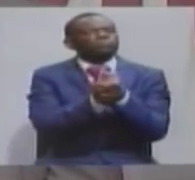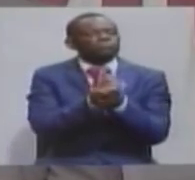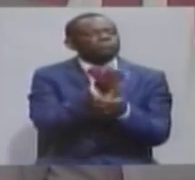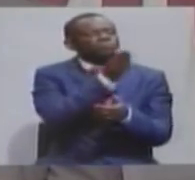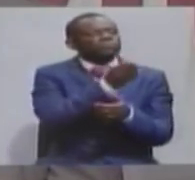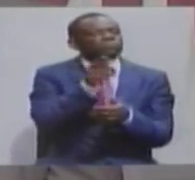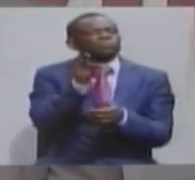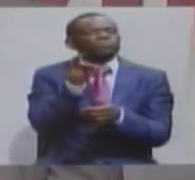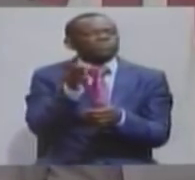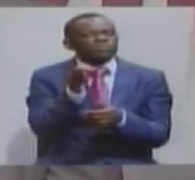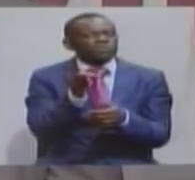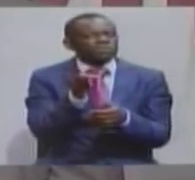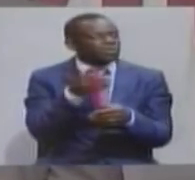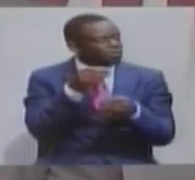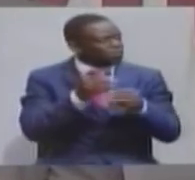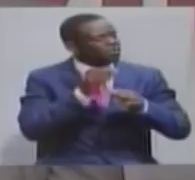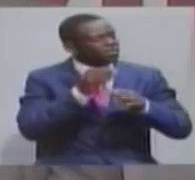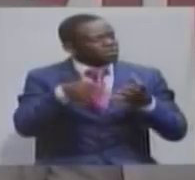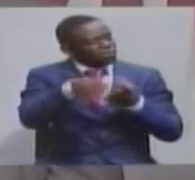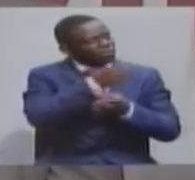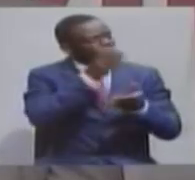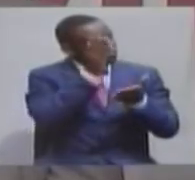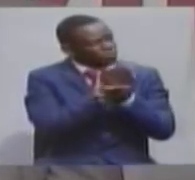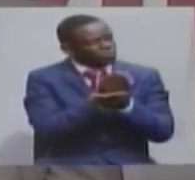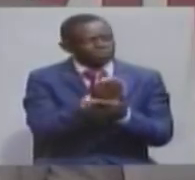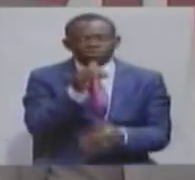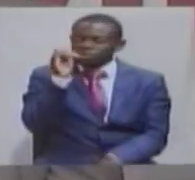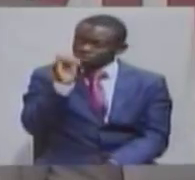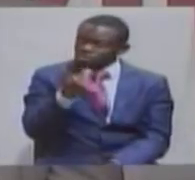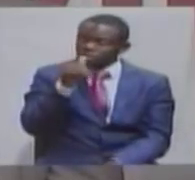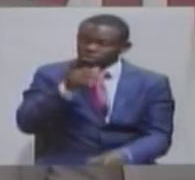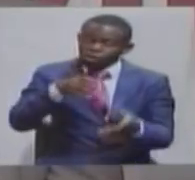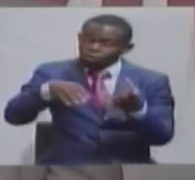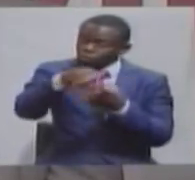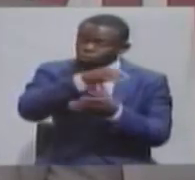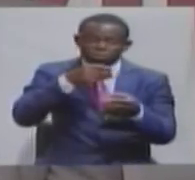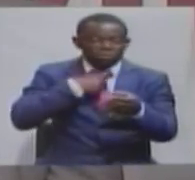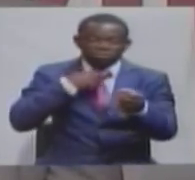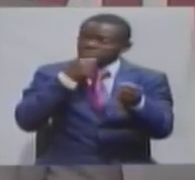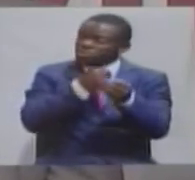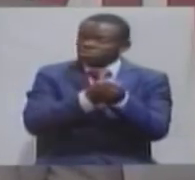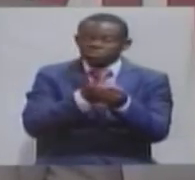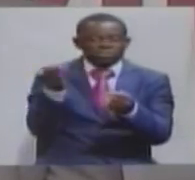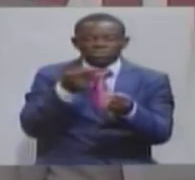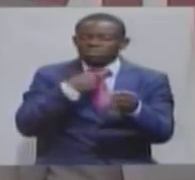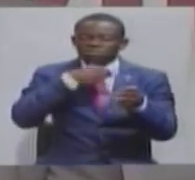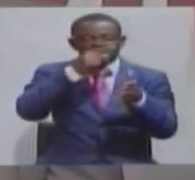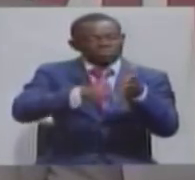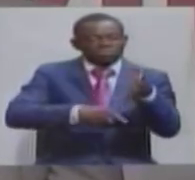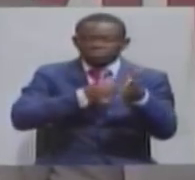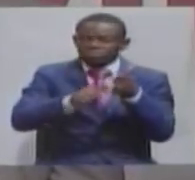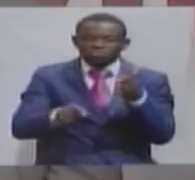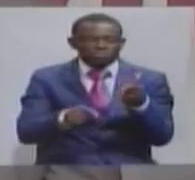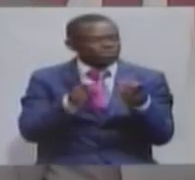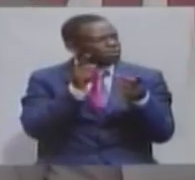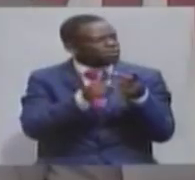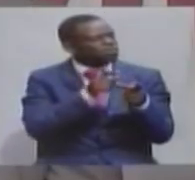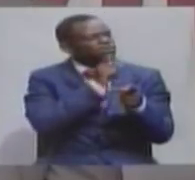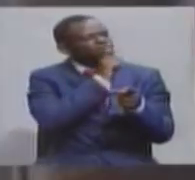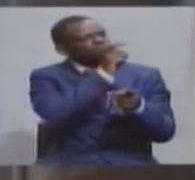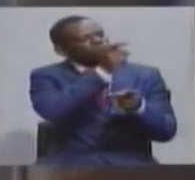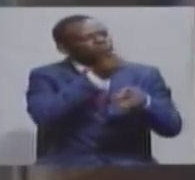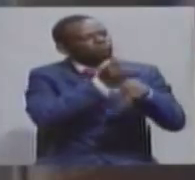Violence, I condemn in the strongest possible terms. And I don't think it's the first time you have heard me condemn less violence. Hate speech? That